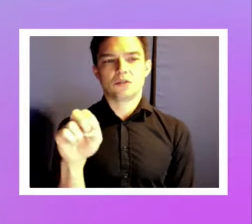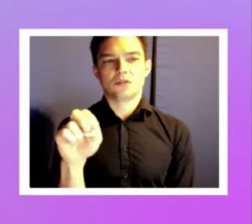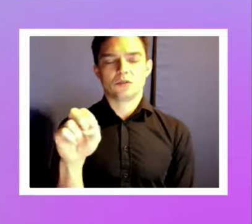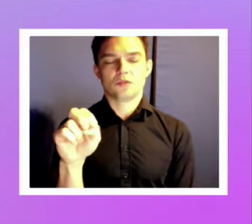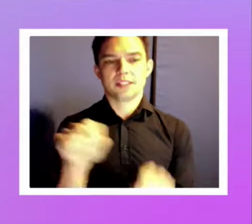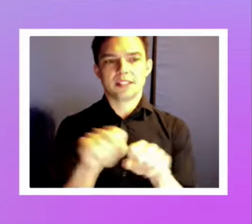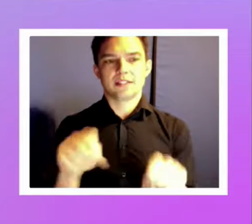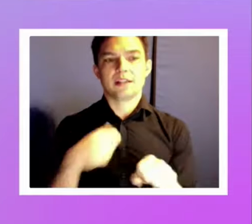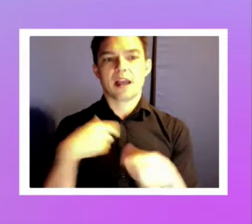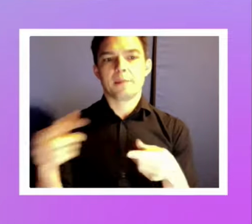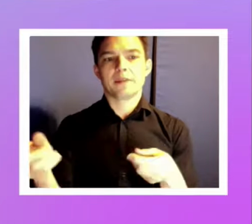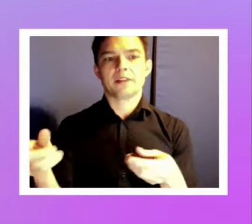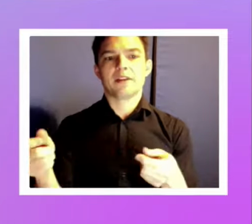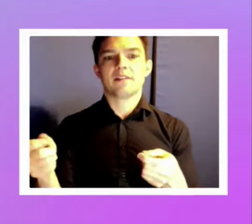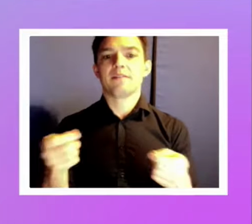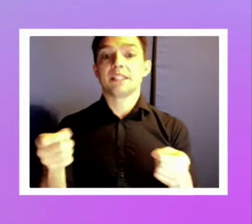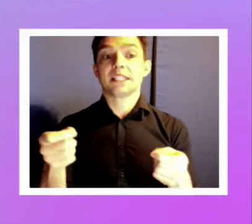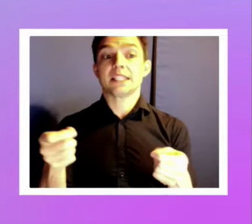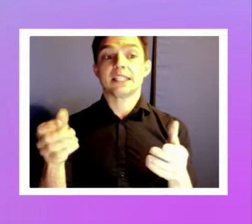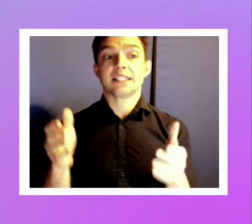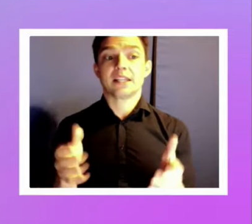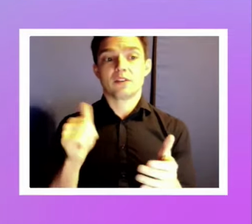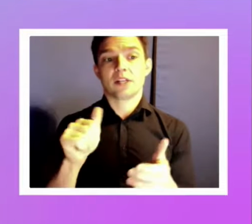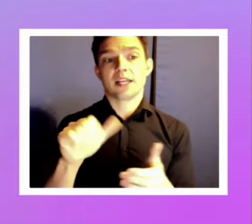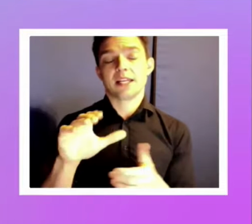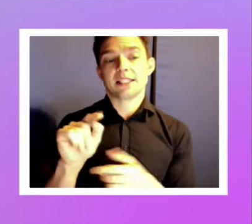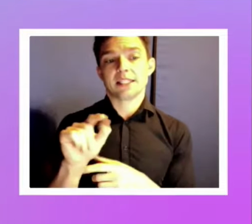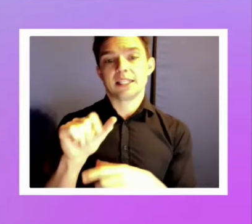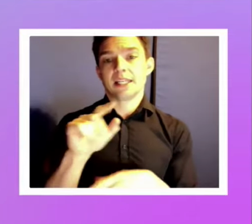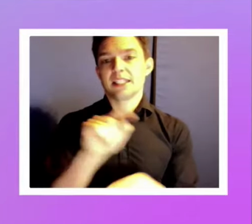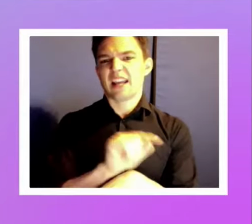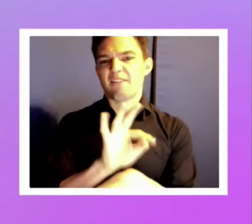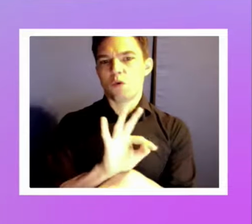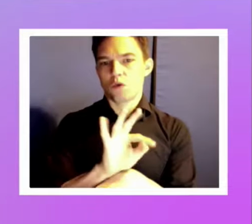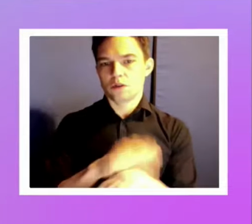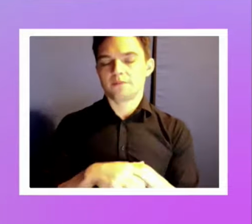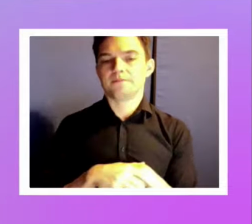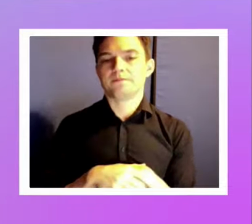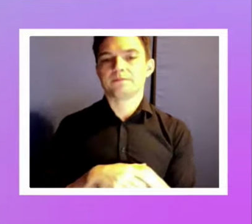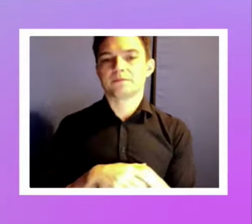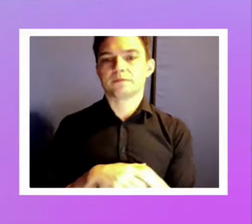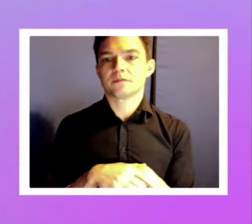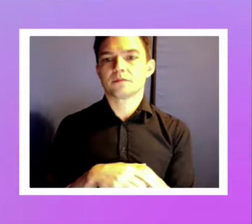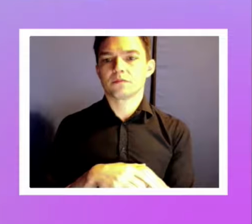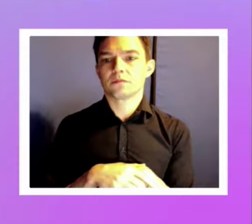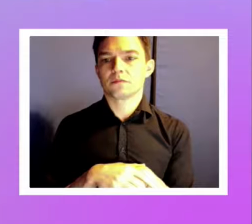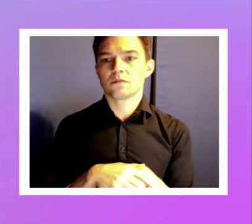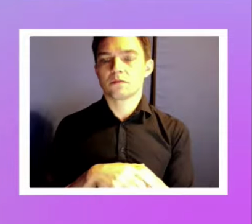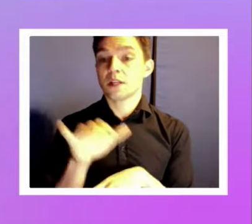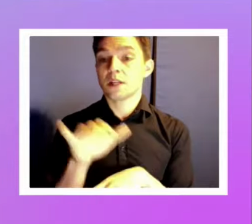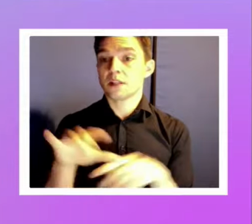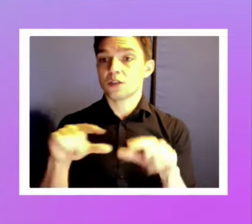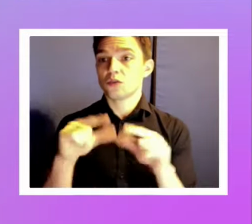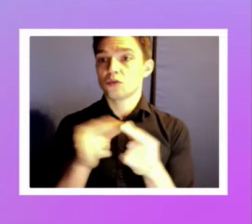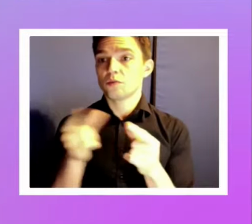the facilitator for the ACT Task Force, which is a group at the